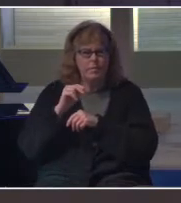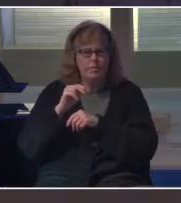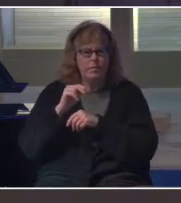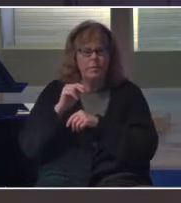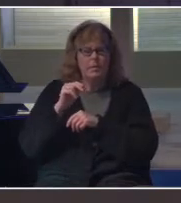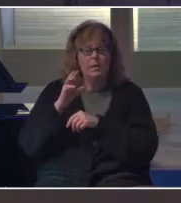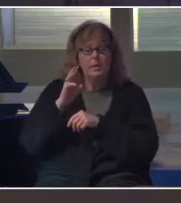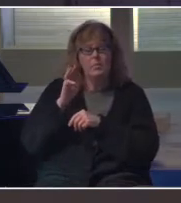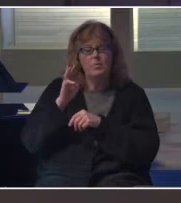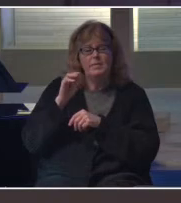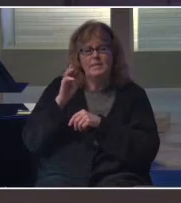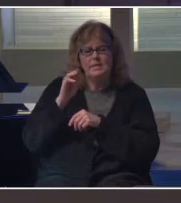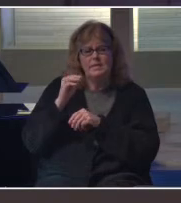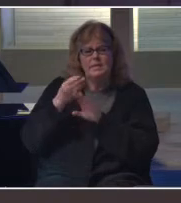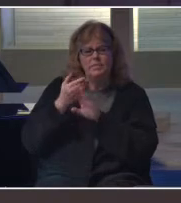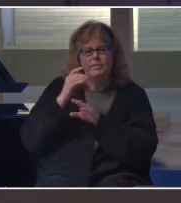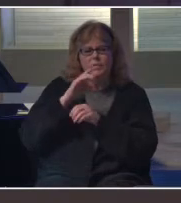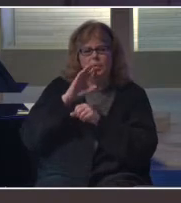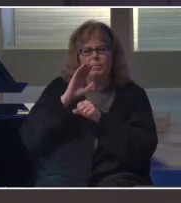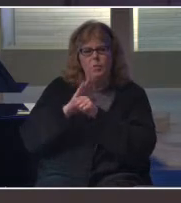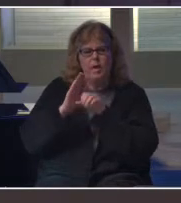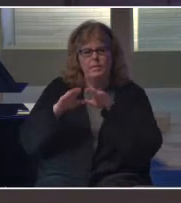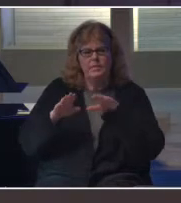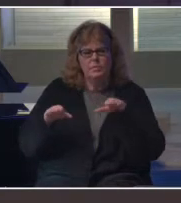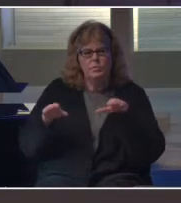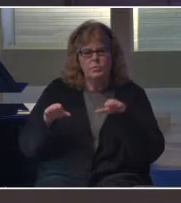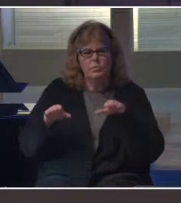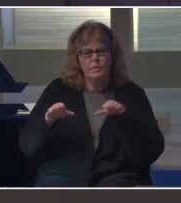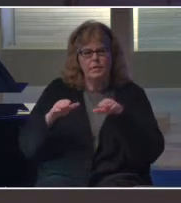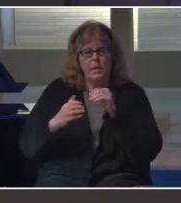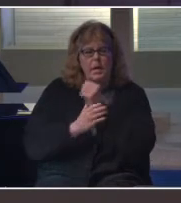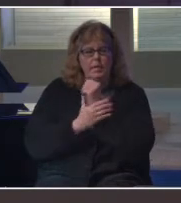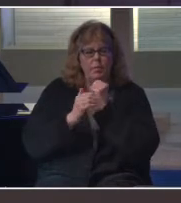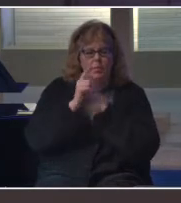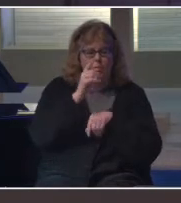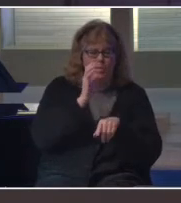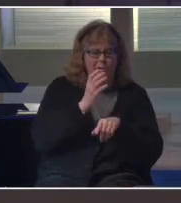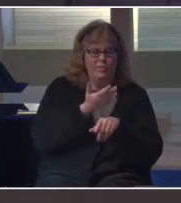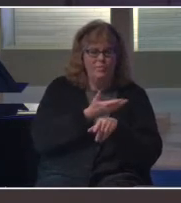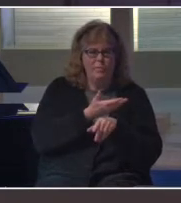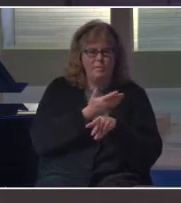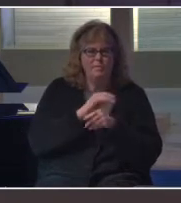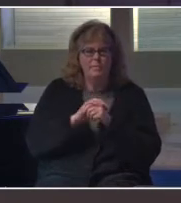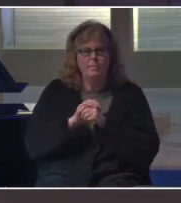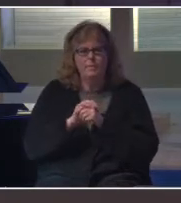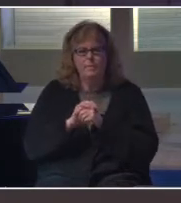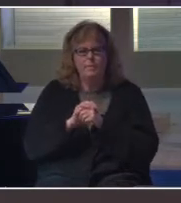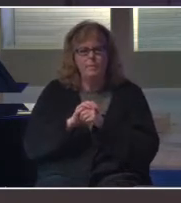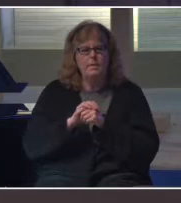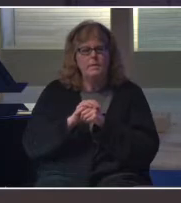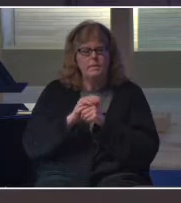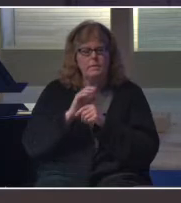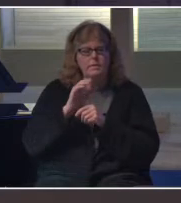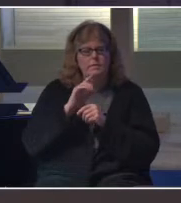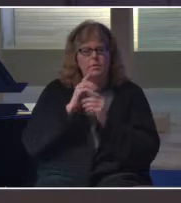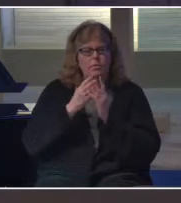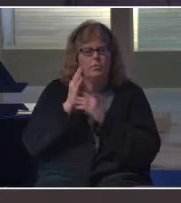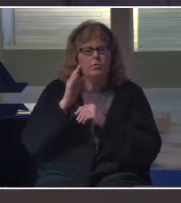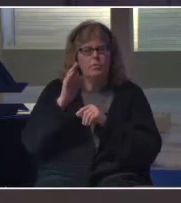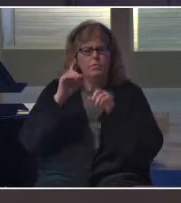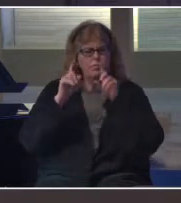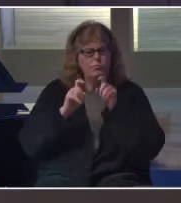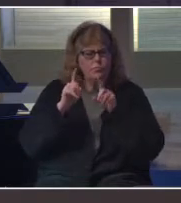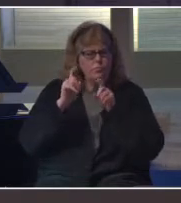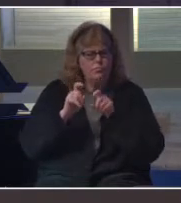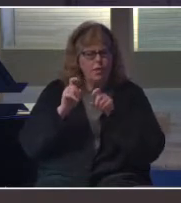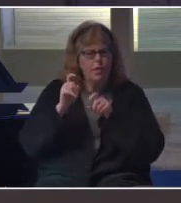60 before he had the promised children, and Abraham was 100. No, it's through trials like